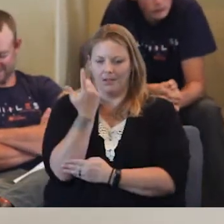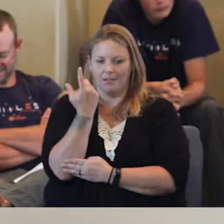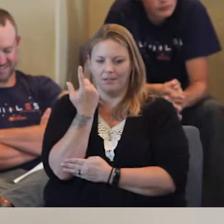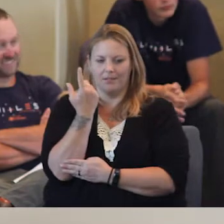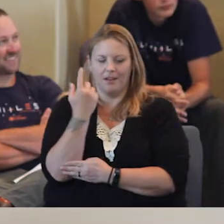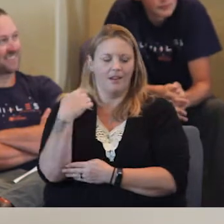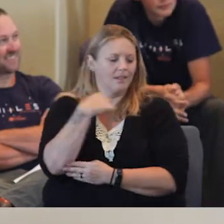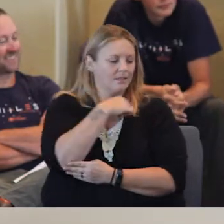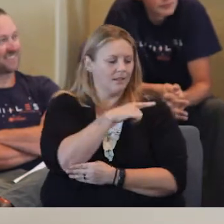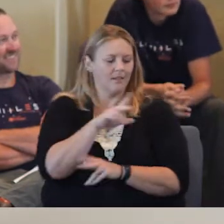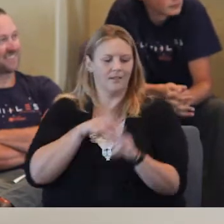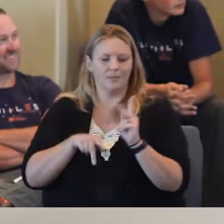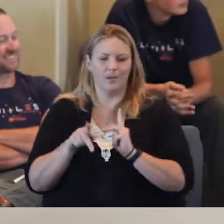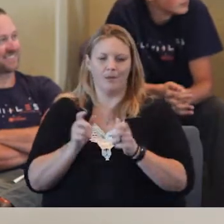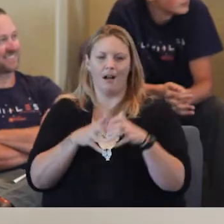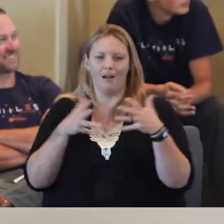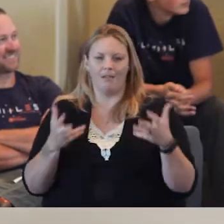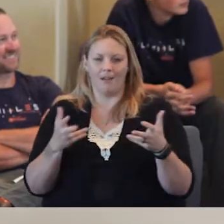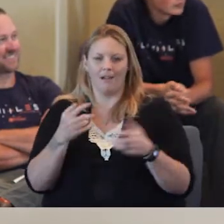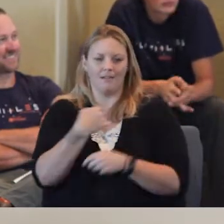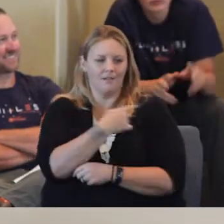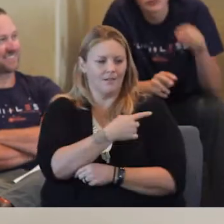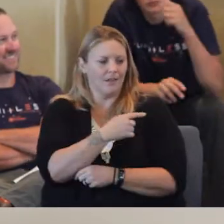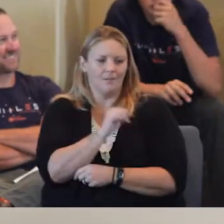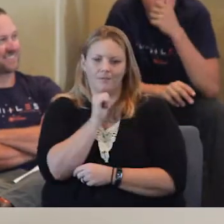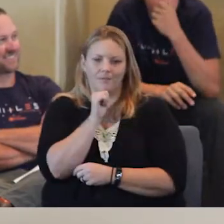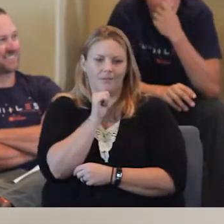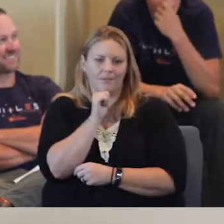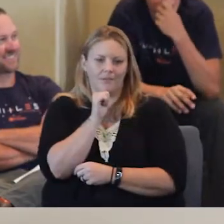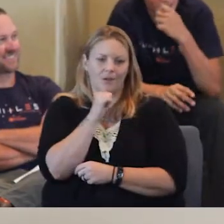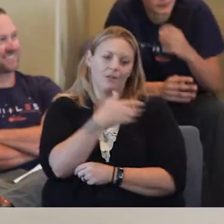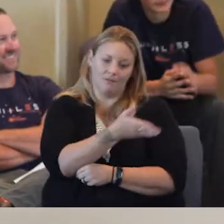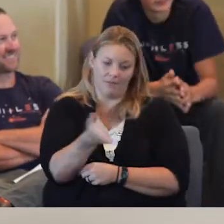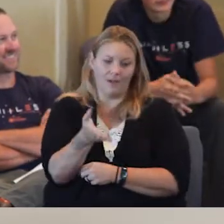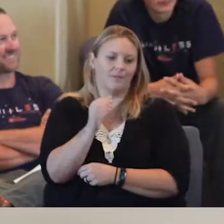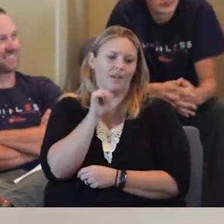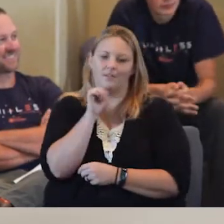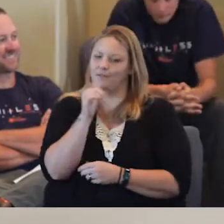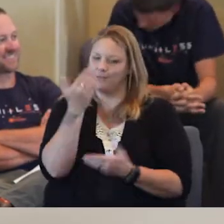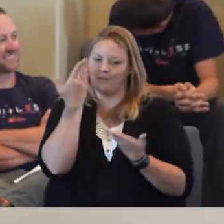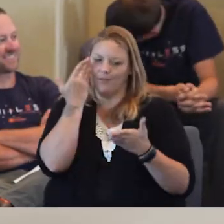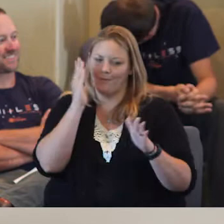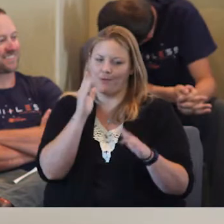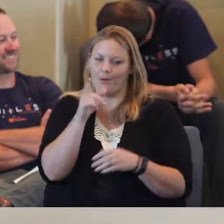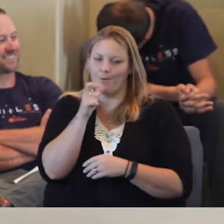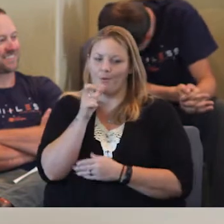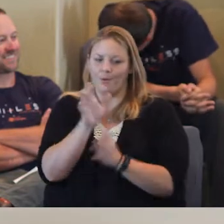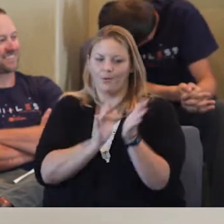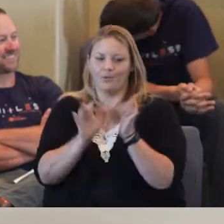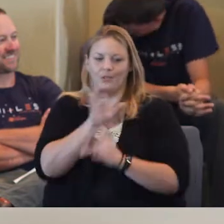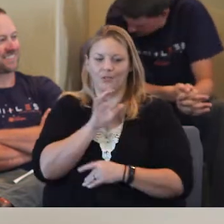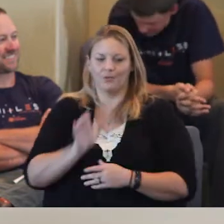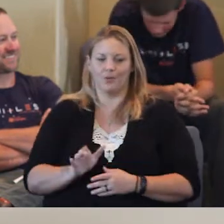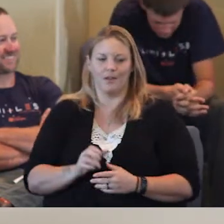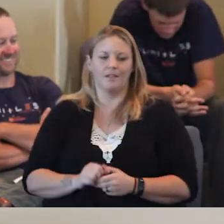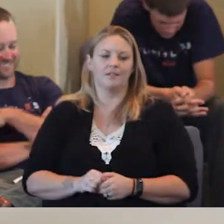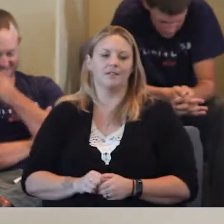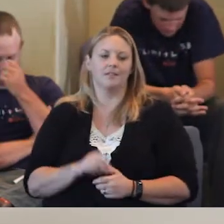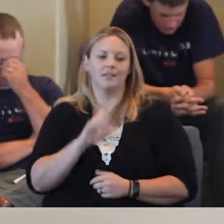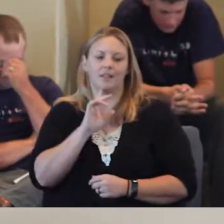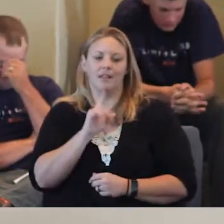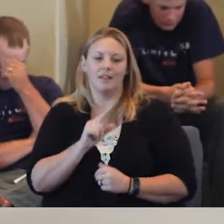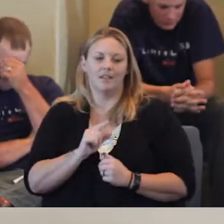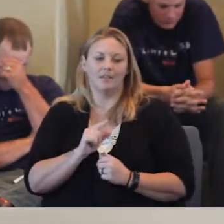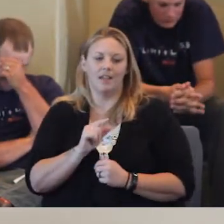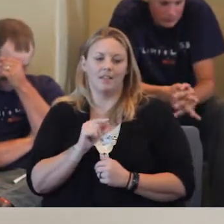me realize that these people, a lot of them, you know, they don't even know who Jesus Christ is, and they don't even know